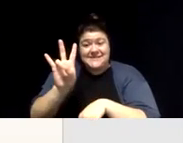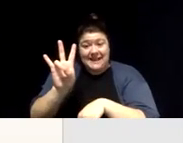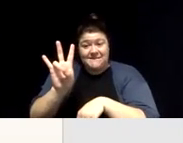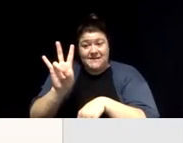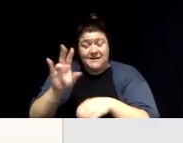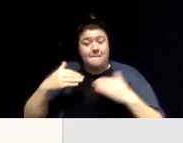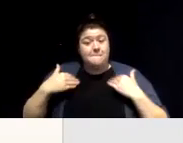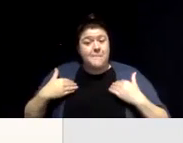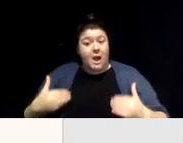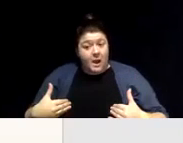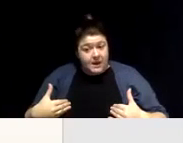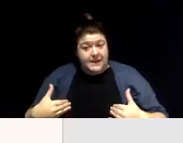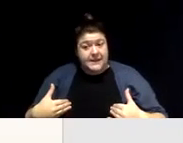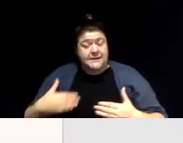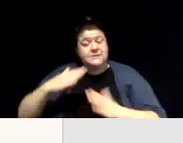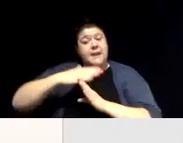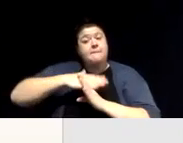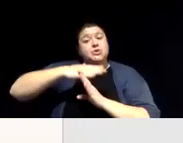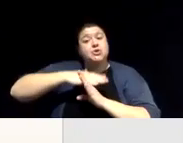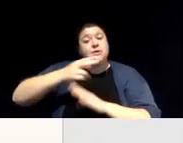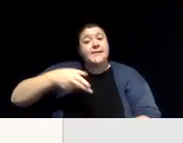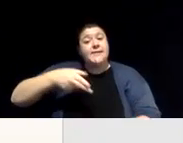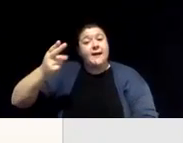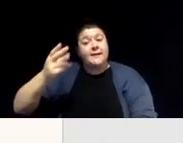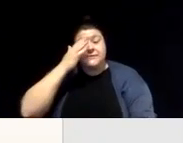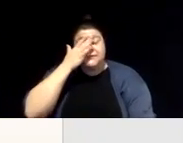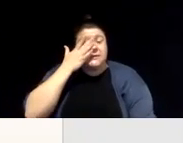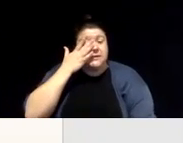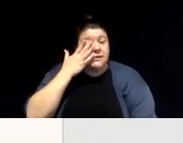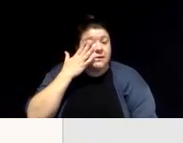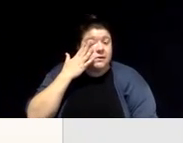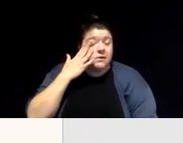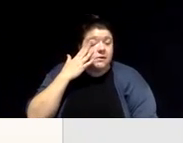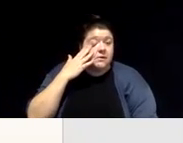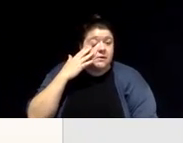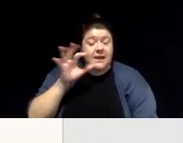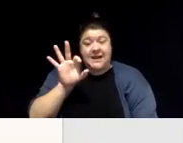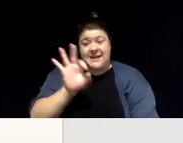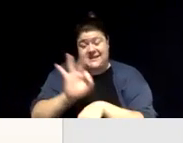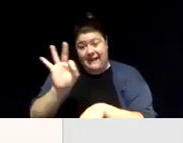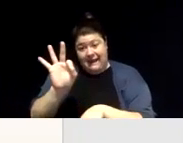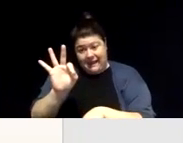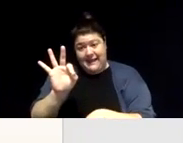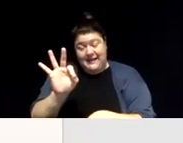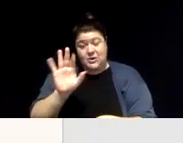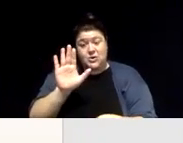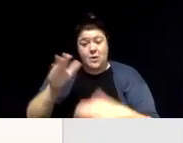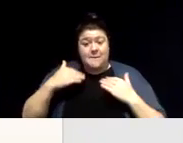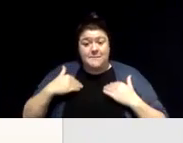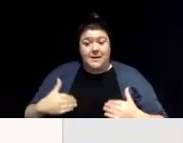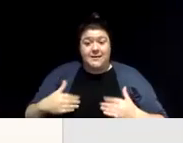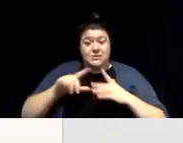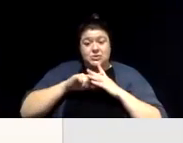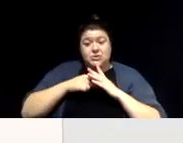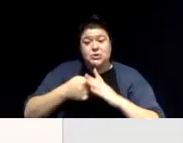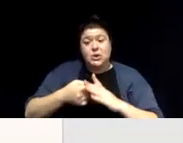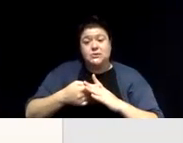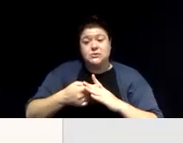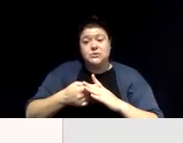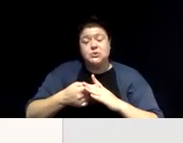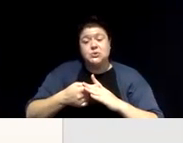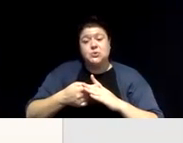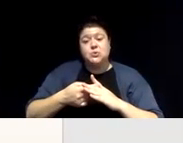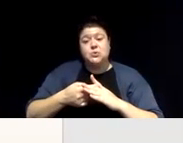body temperature. No, sorry. At 9 p.m., your body starts to secrete